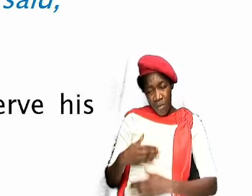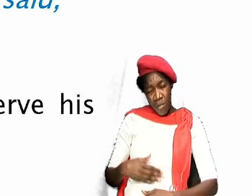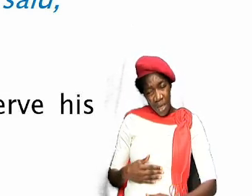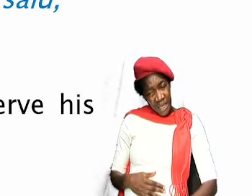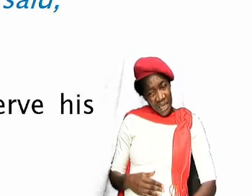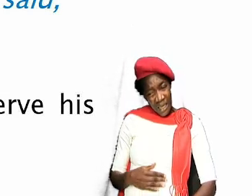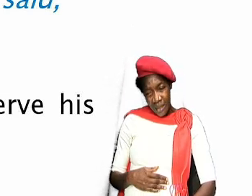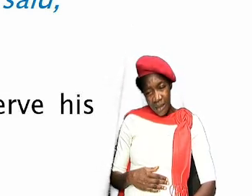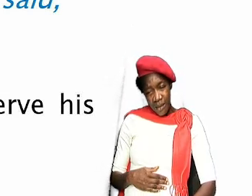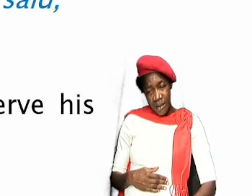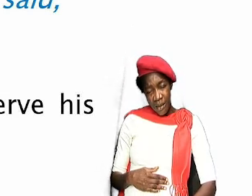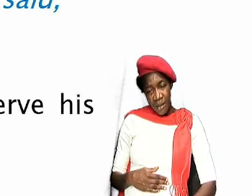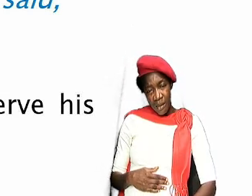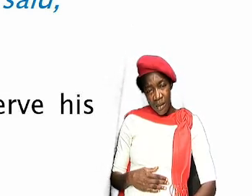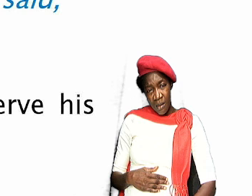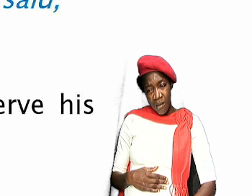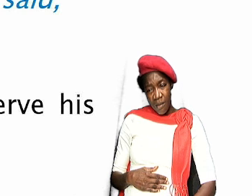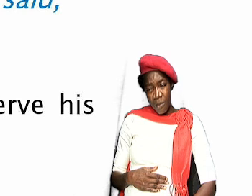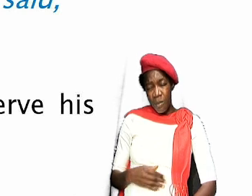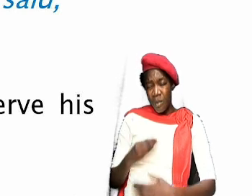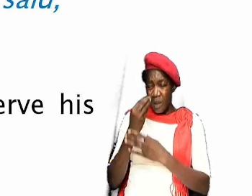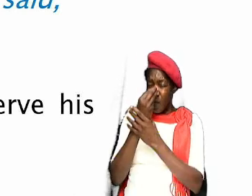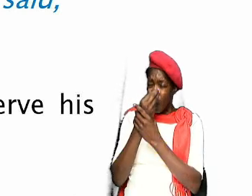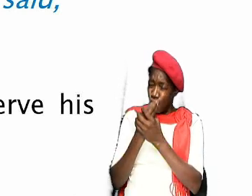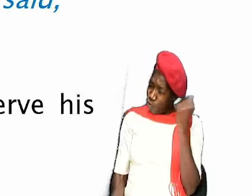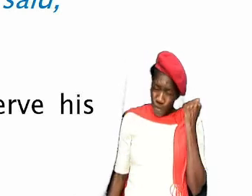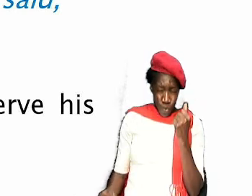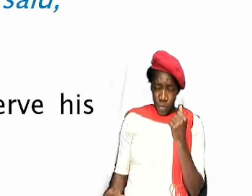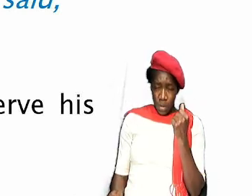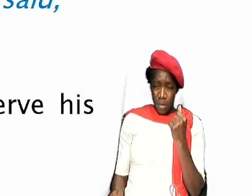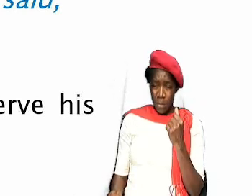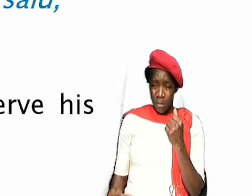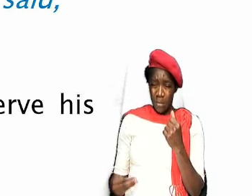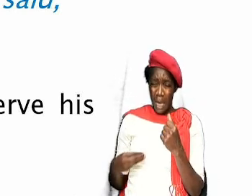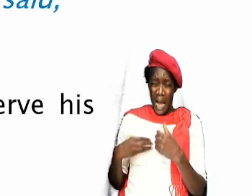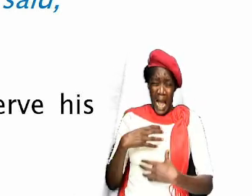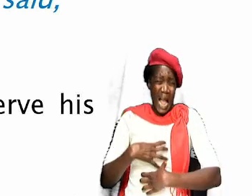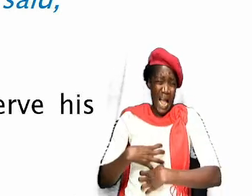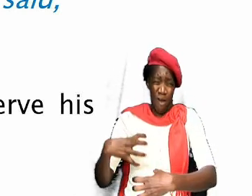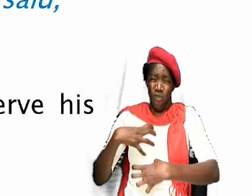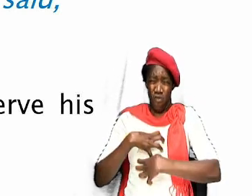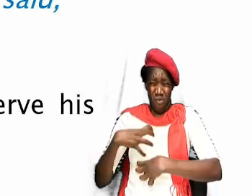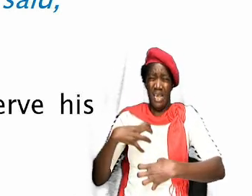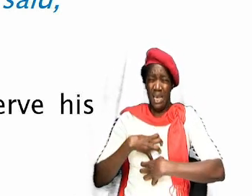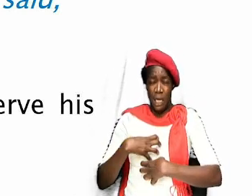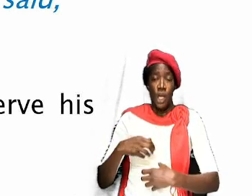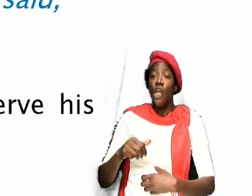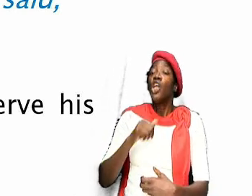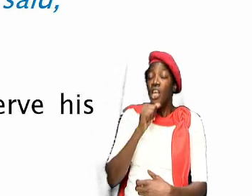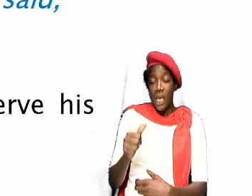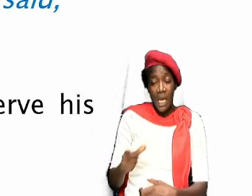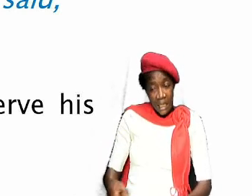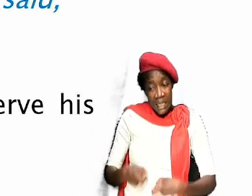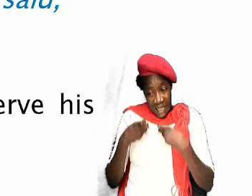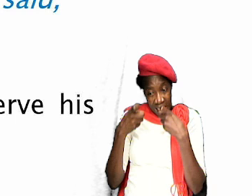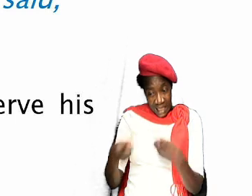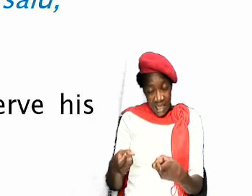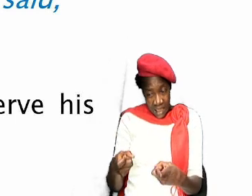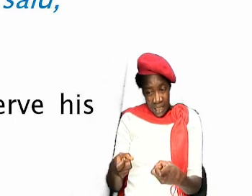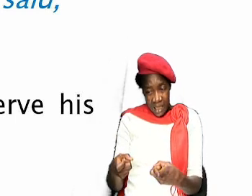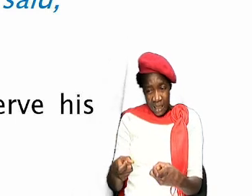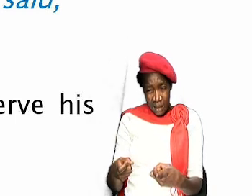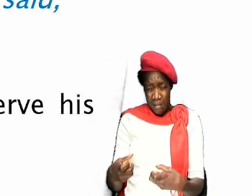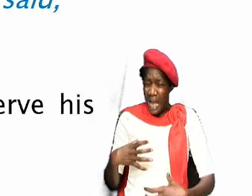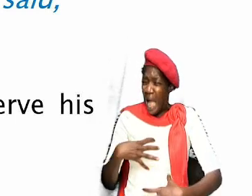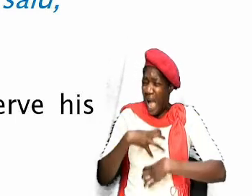just lose your temper. You're angry, you know, but you sin not. And even when you're